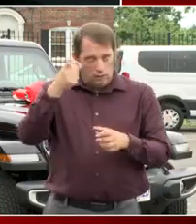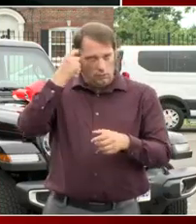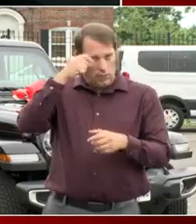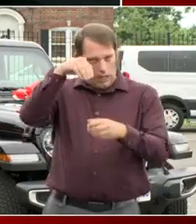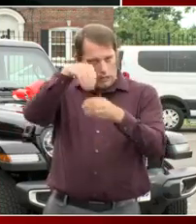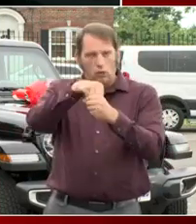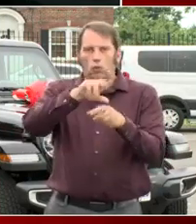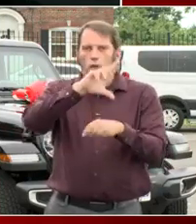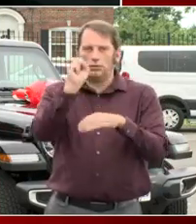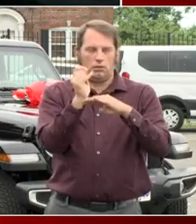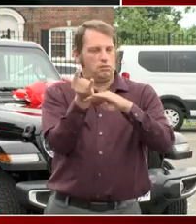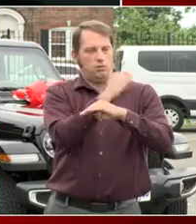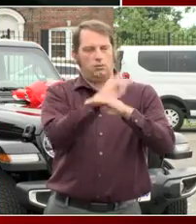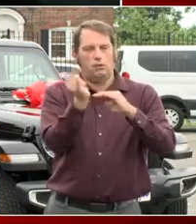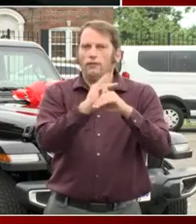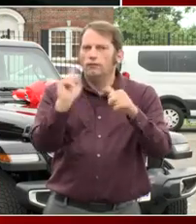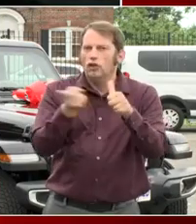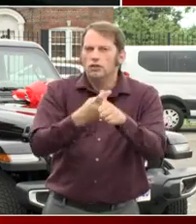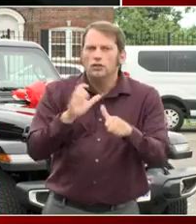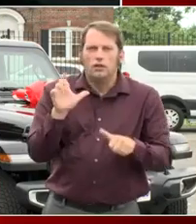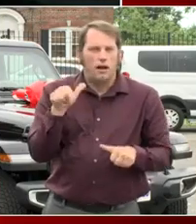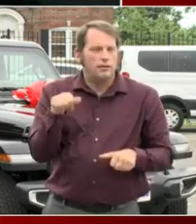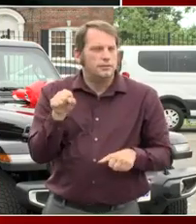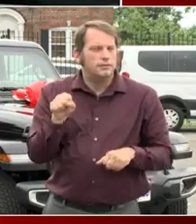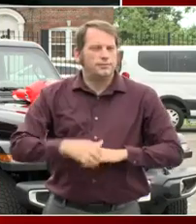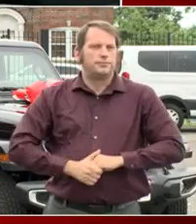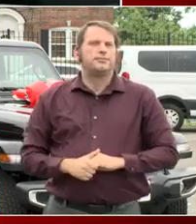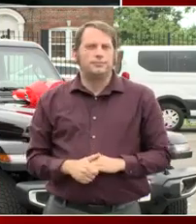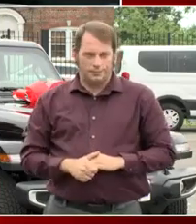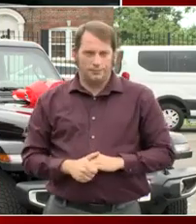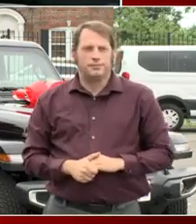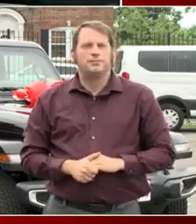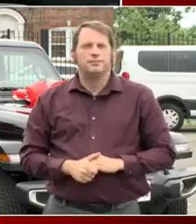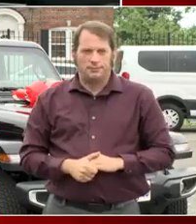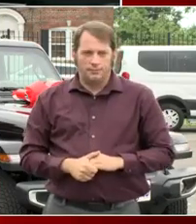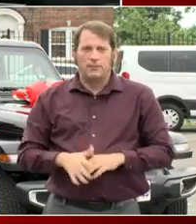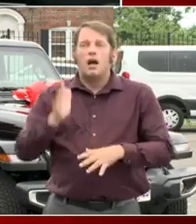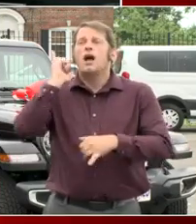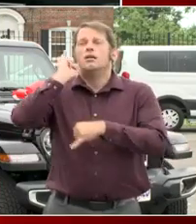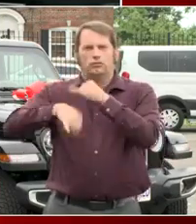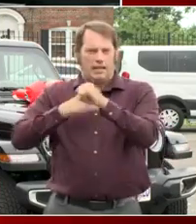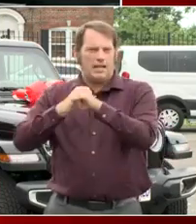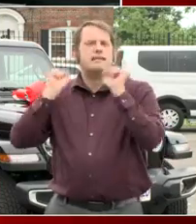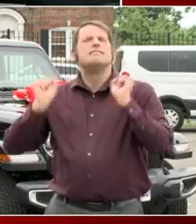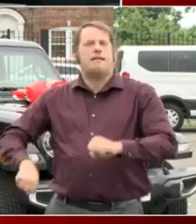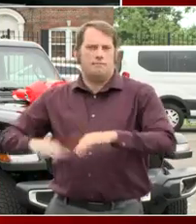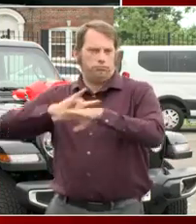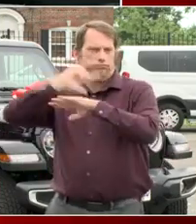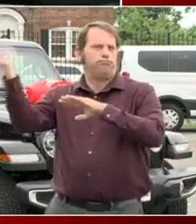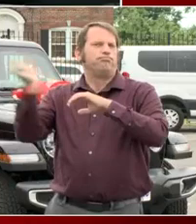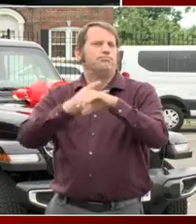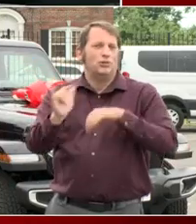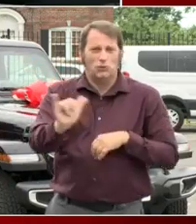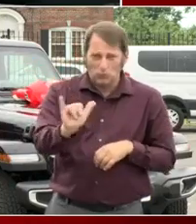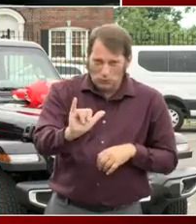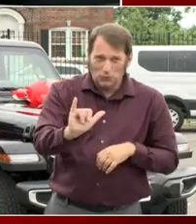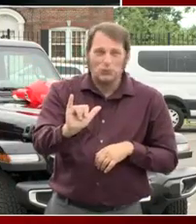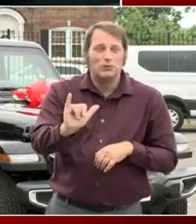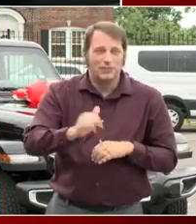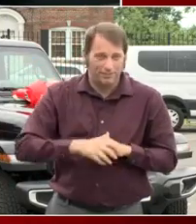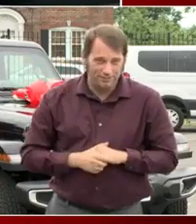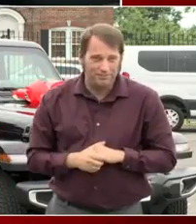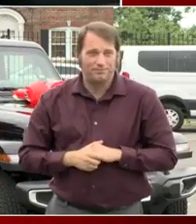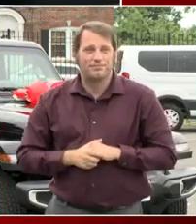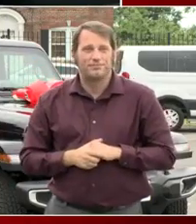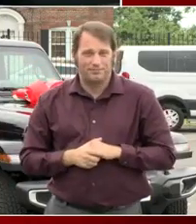winners on one of our flights soon. And again, we're just really grateful to be able to partner with the mayor, and just thank you to all of you for all the